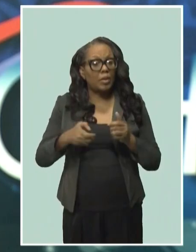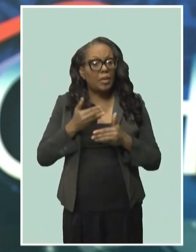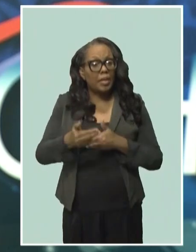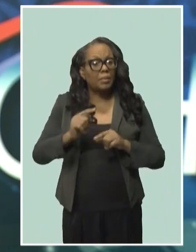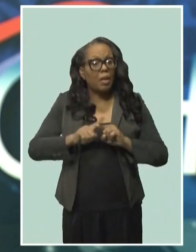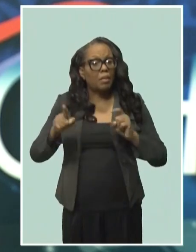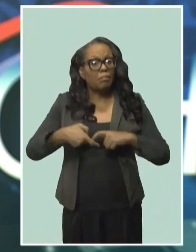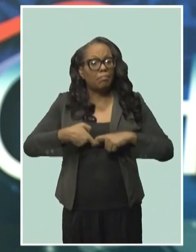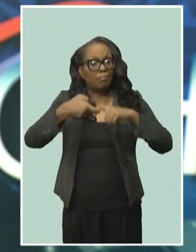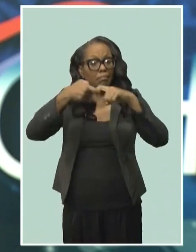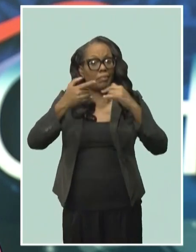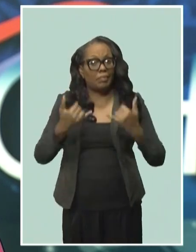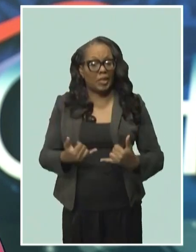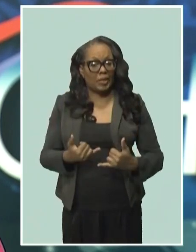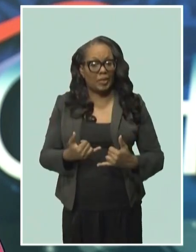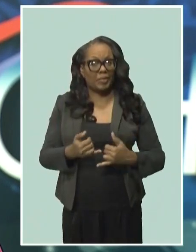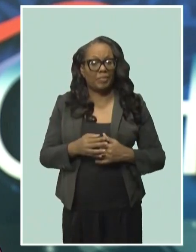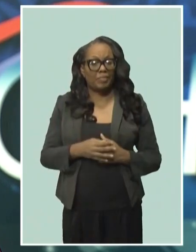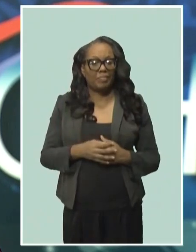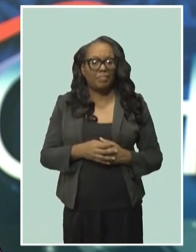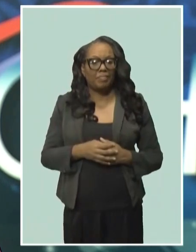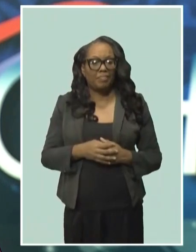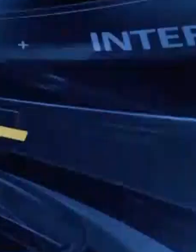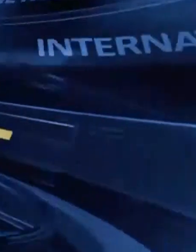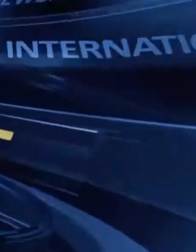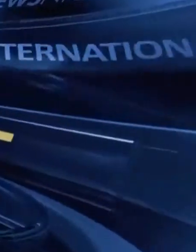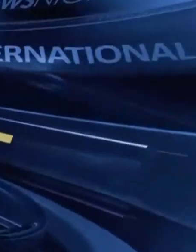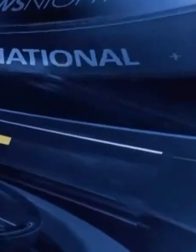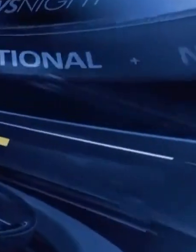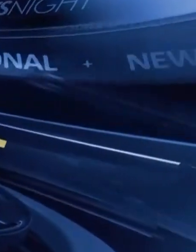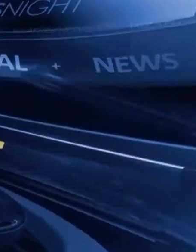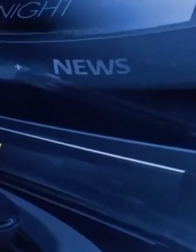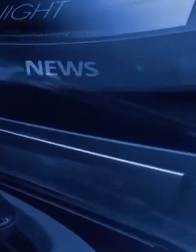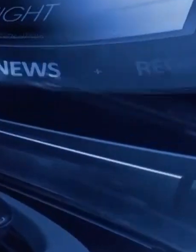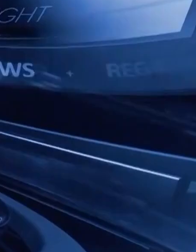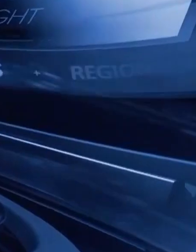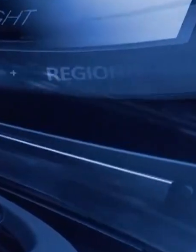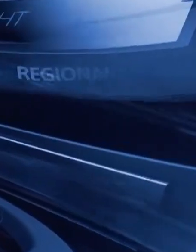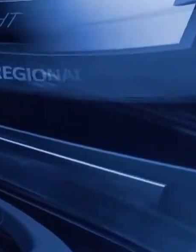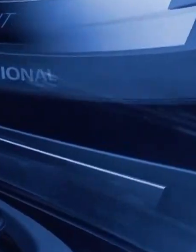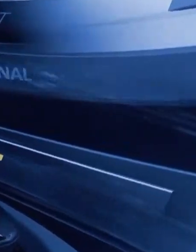plan to address obesity among school children.